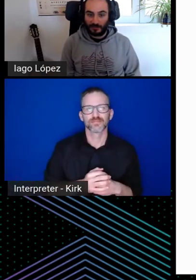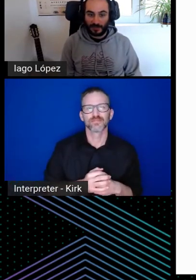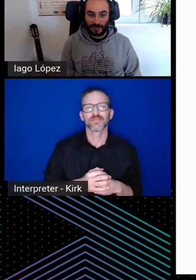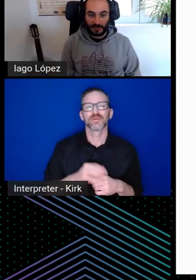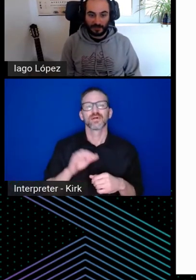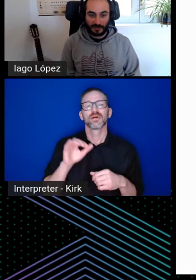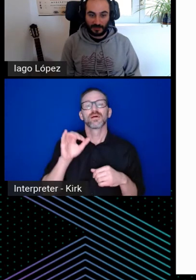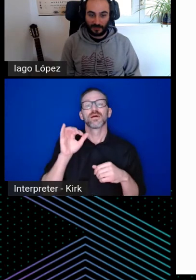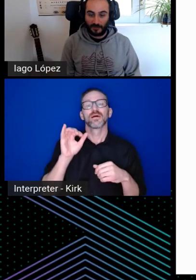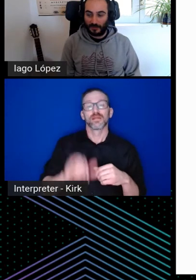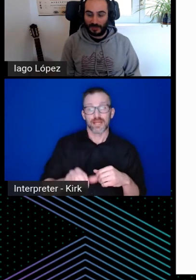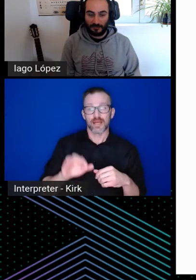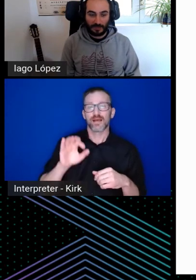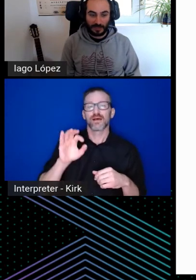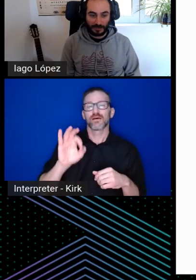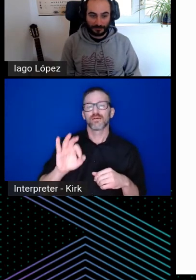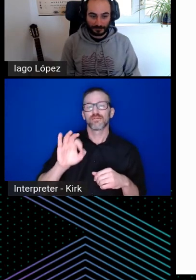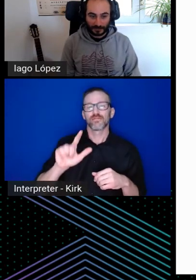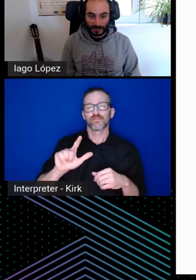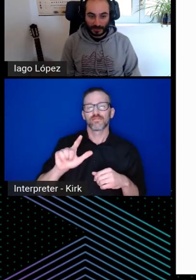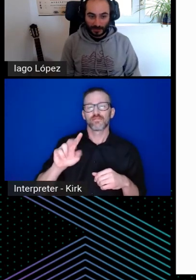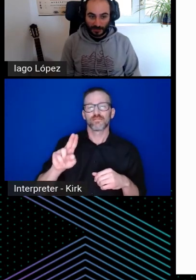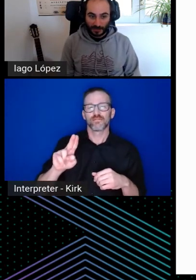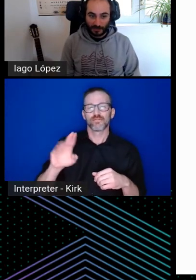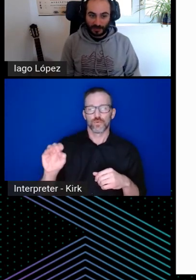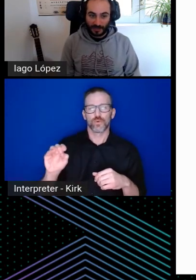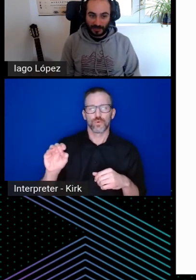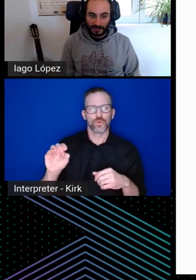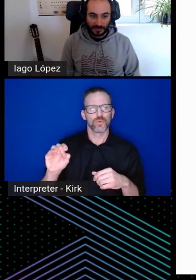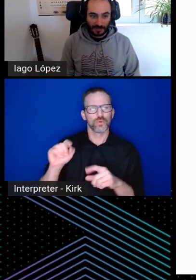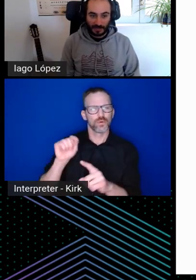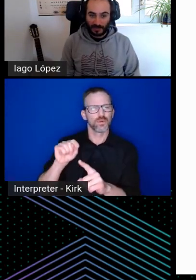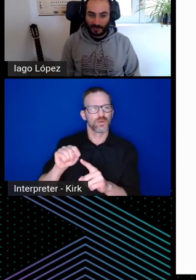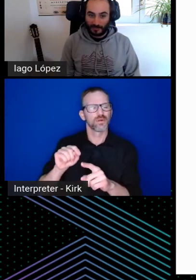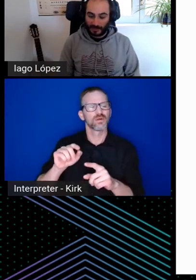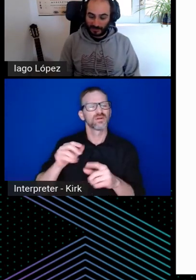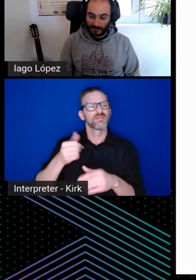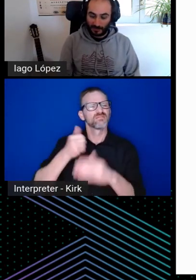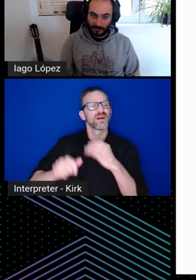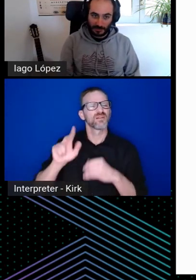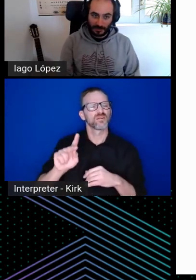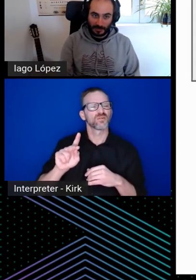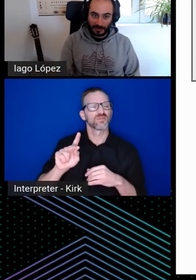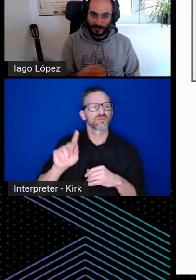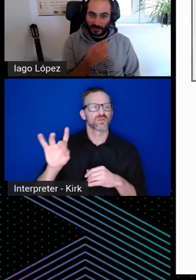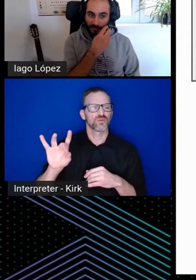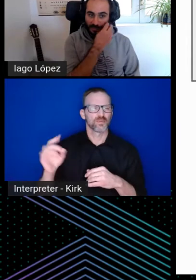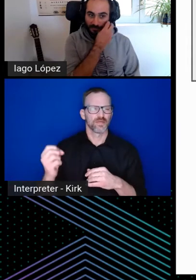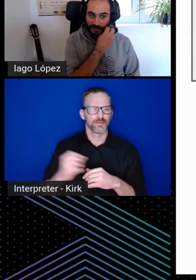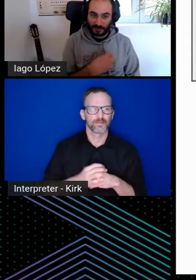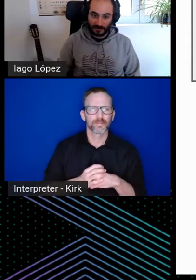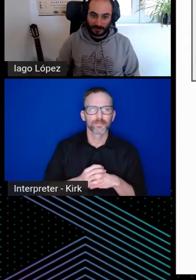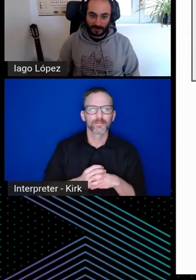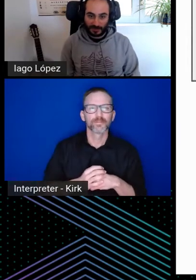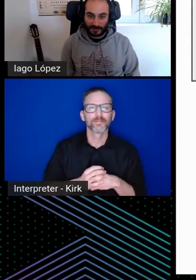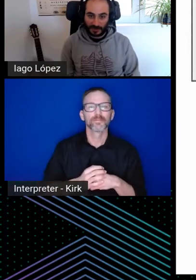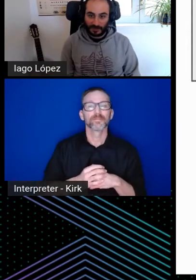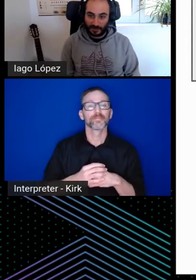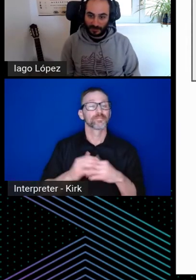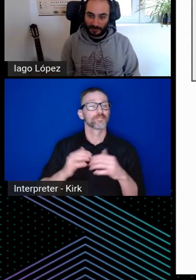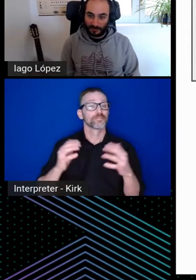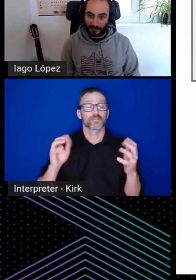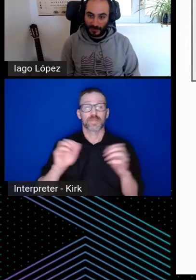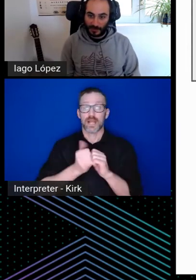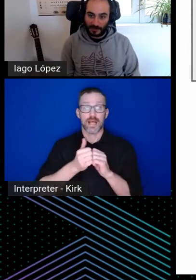operator software does, or Fluo, how we call it, on Kubernetes. So yeah, the way that this works is